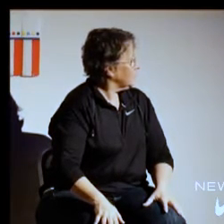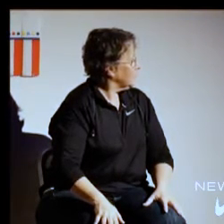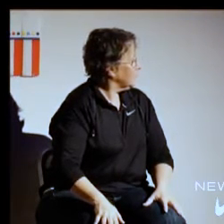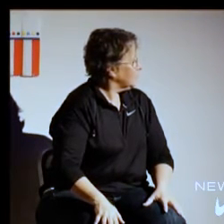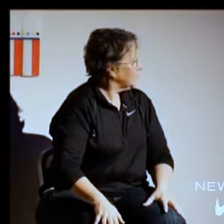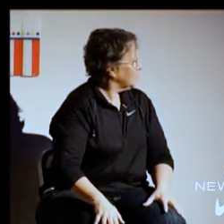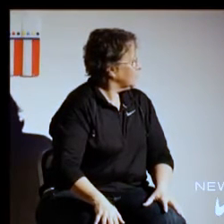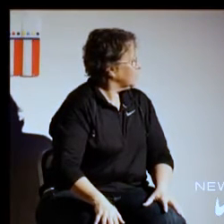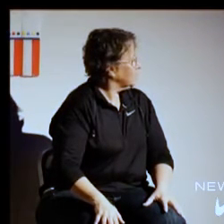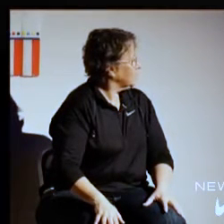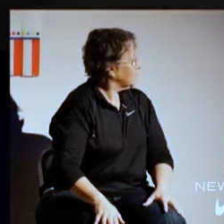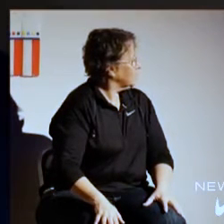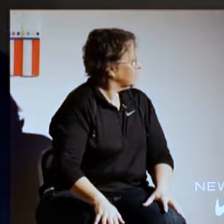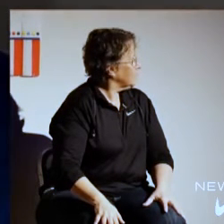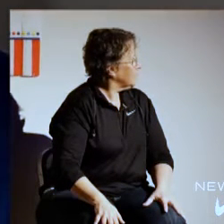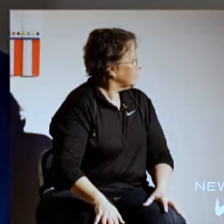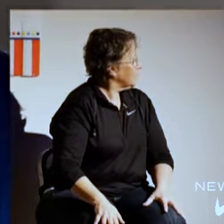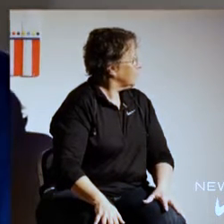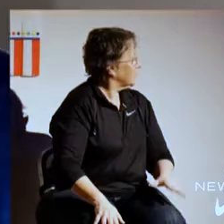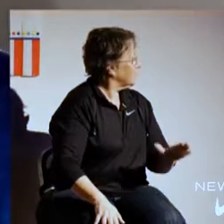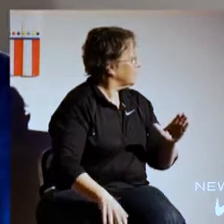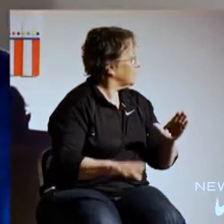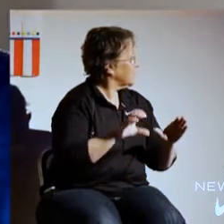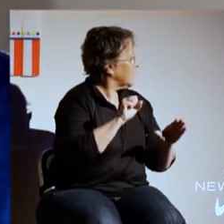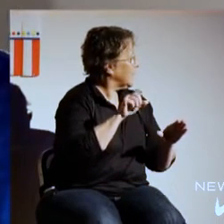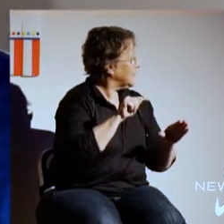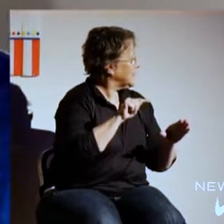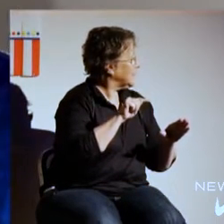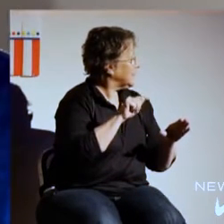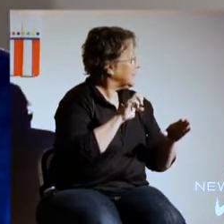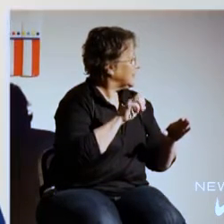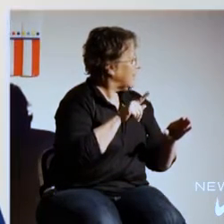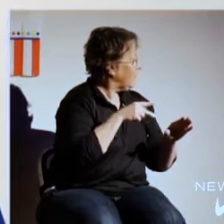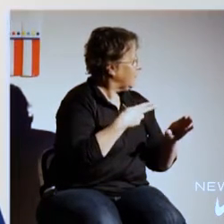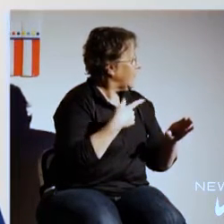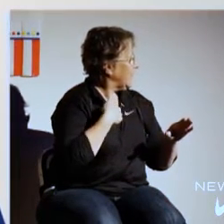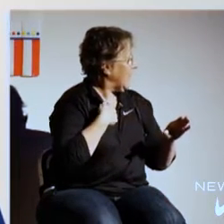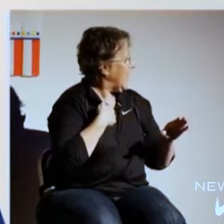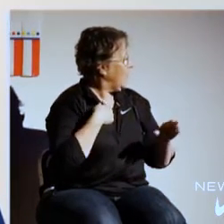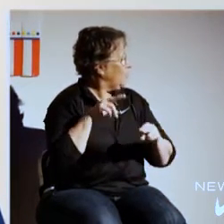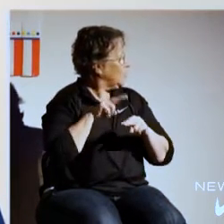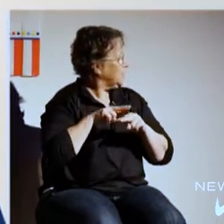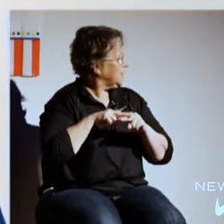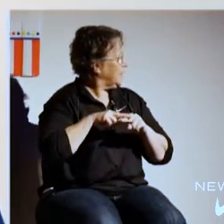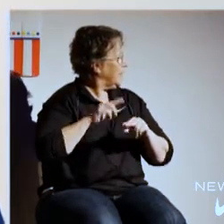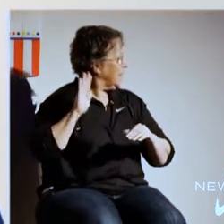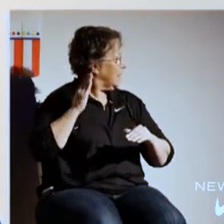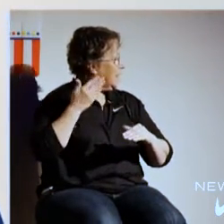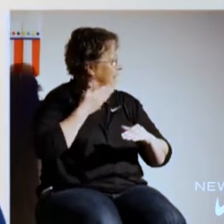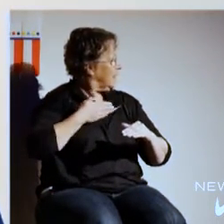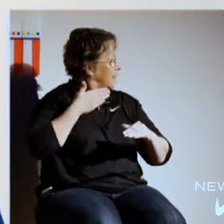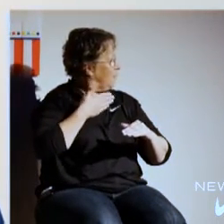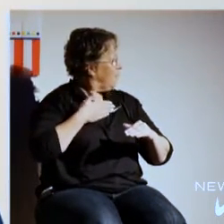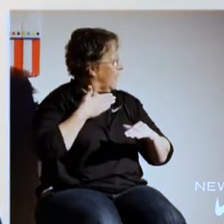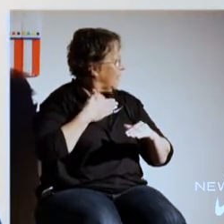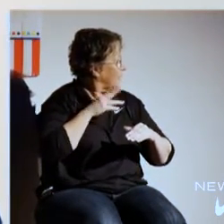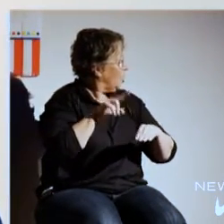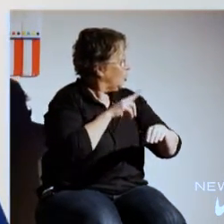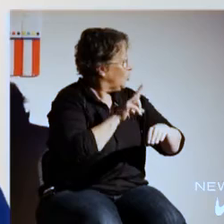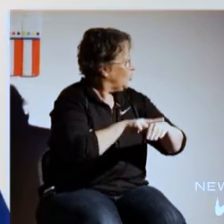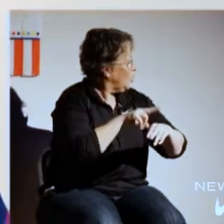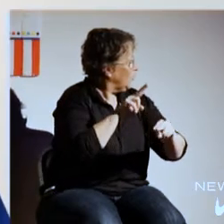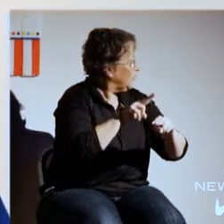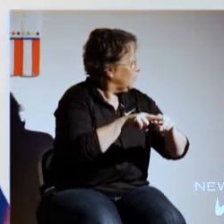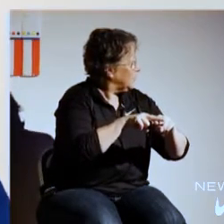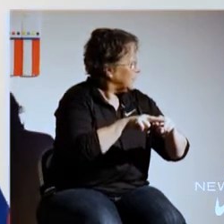Stephanie and I were sitting in the towards the back. We had come in a little late that Sunday, and usually we sit up to the front, but for whatever